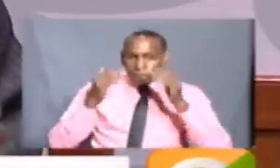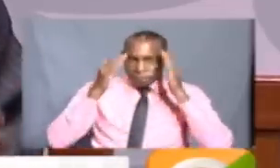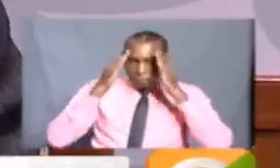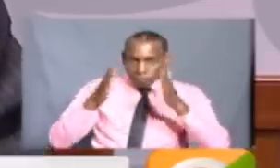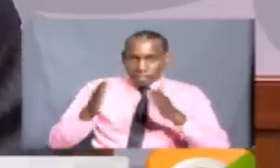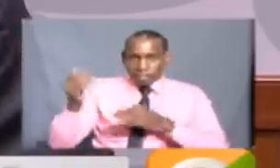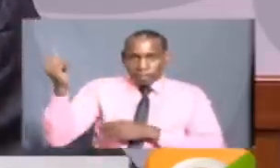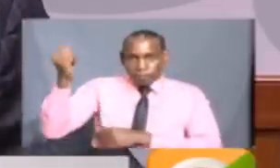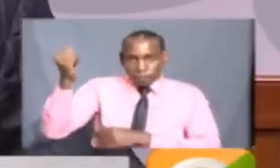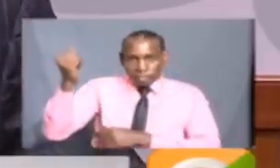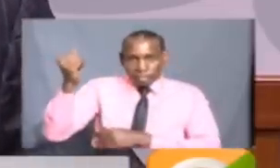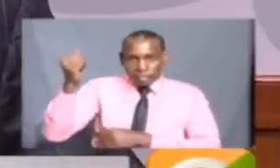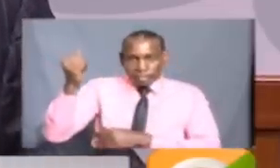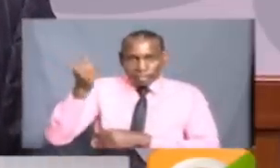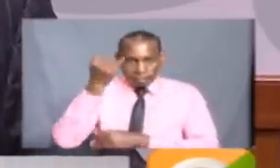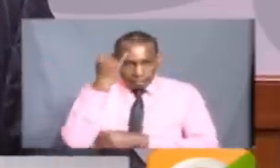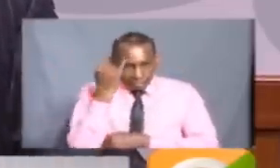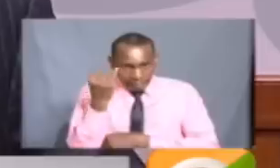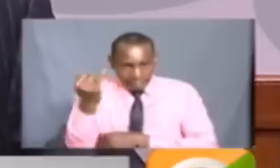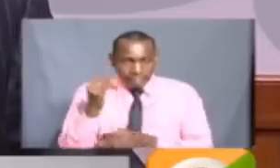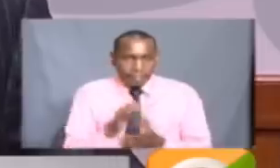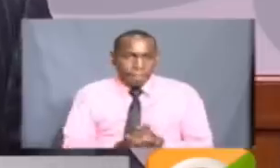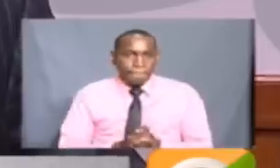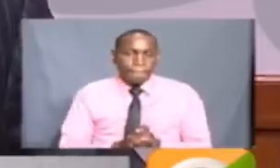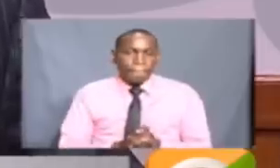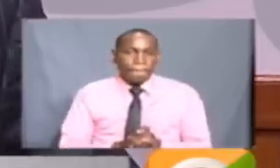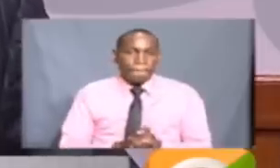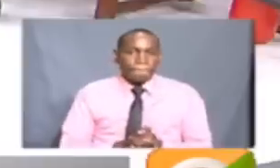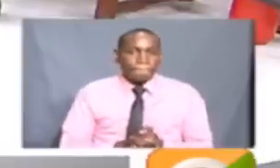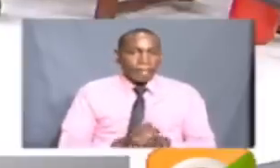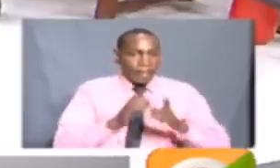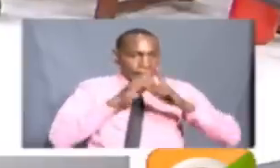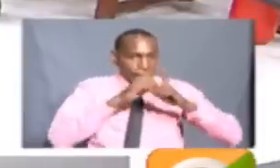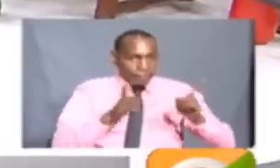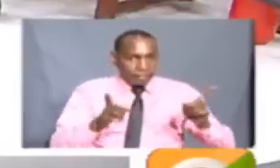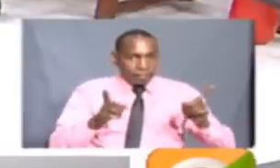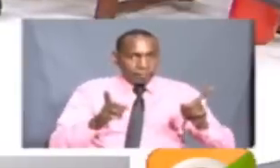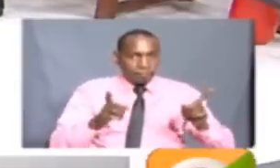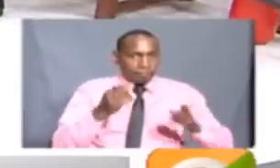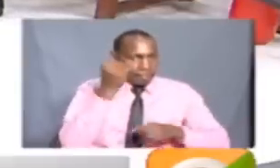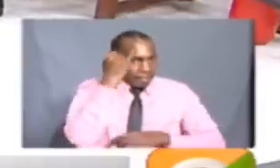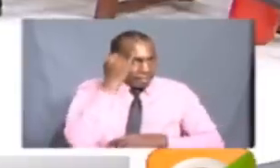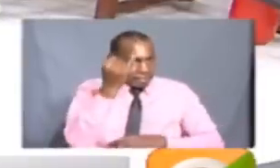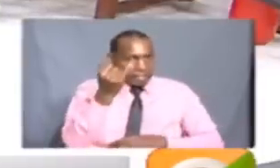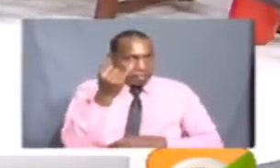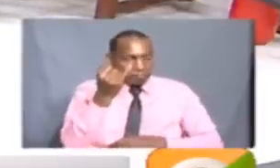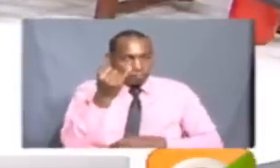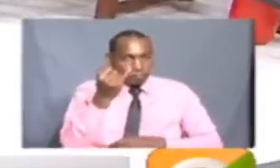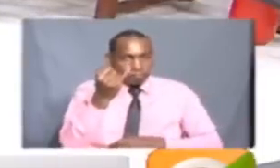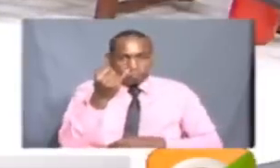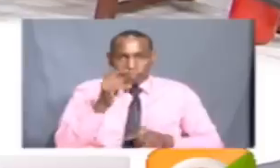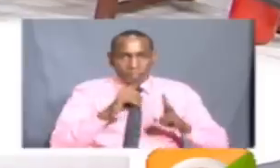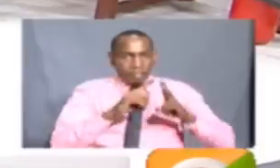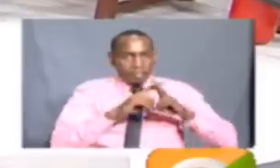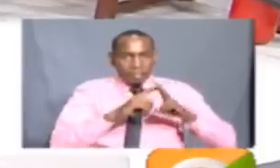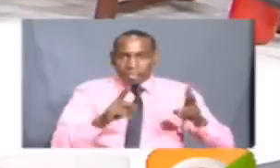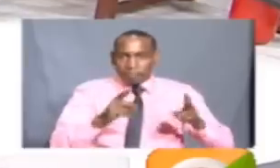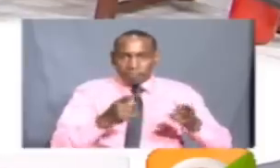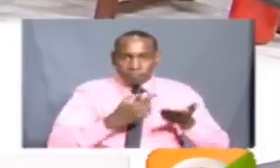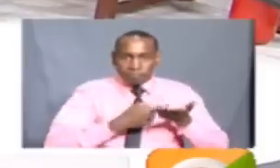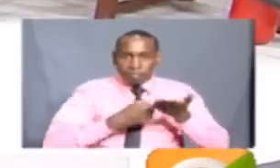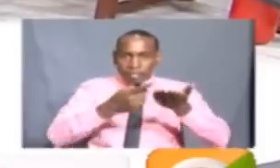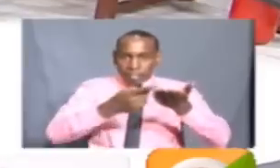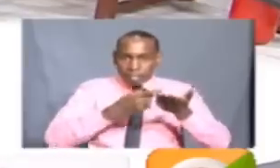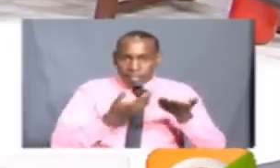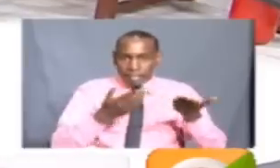the politics of ideas. Unfortunately, ideas don't even begin to fly in